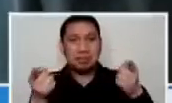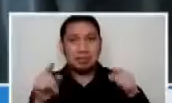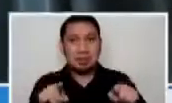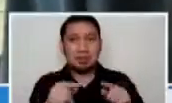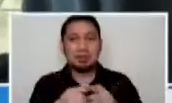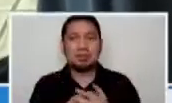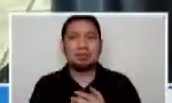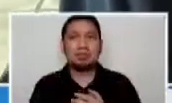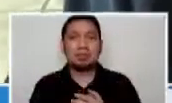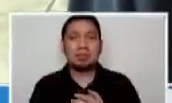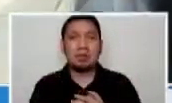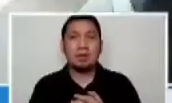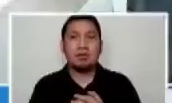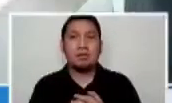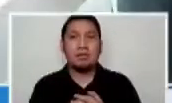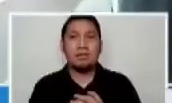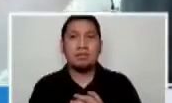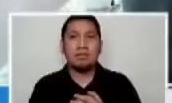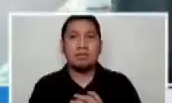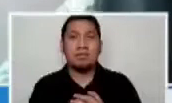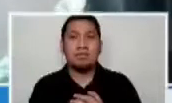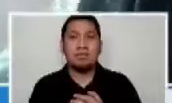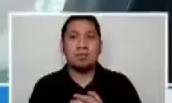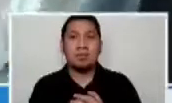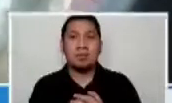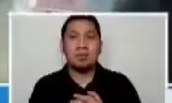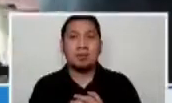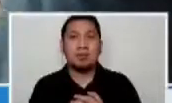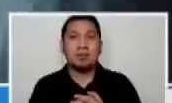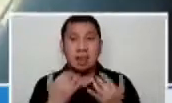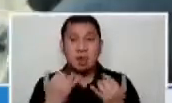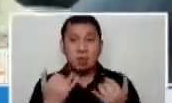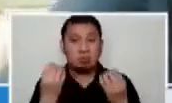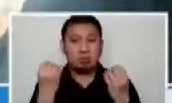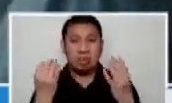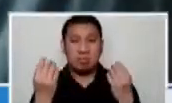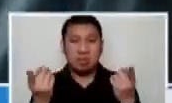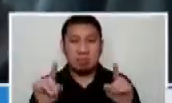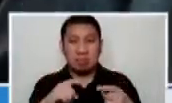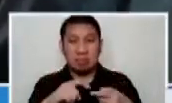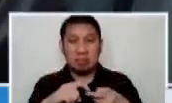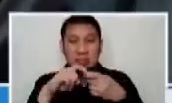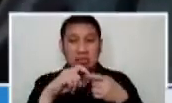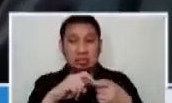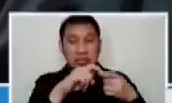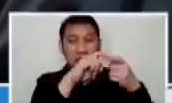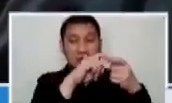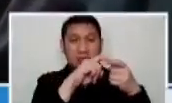Suspending all congregation prayers and religious mass gatherings